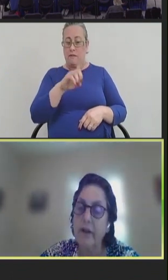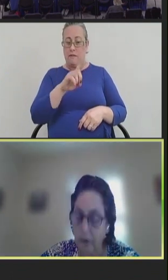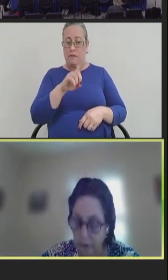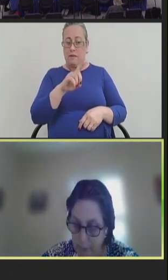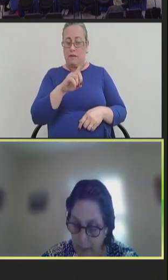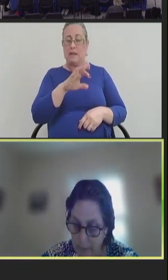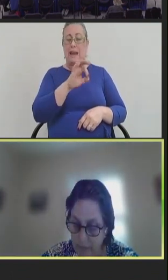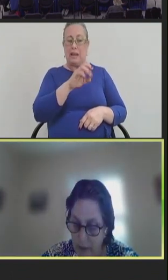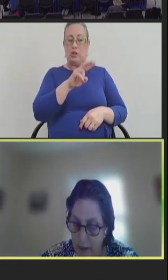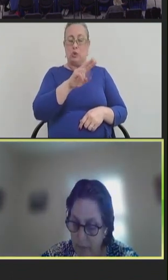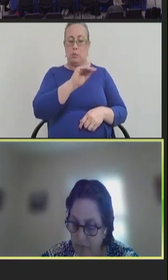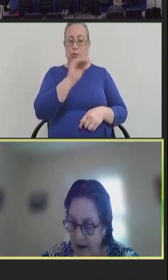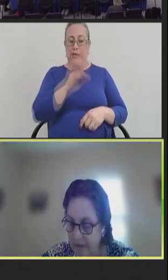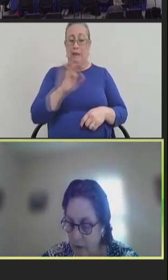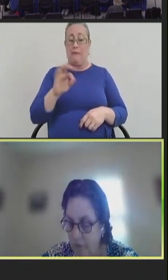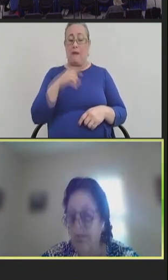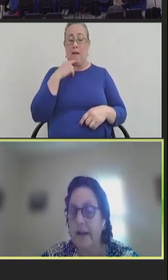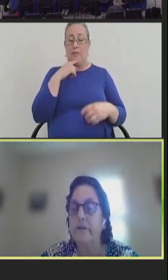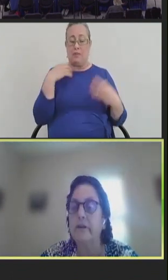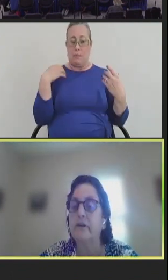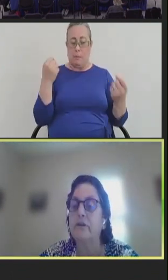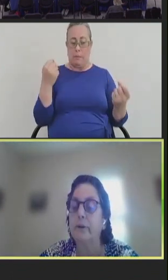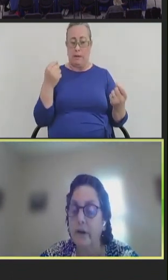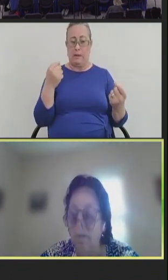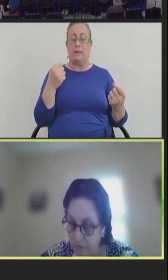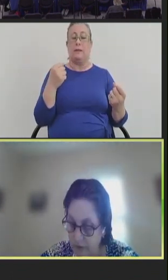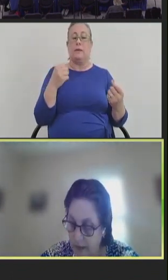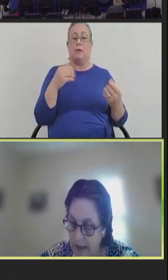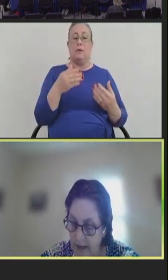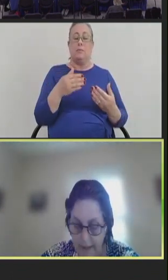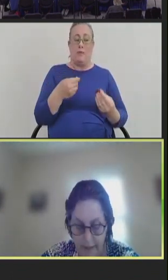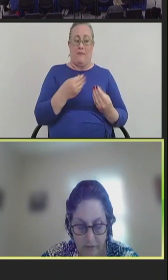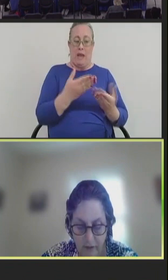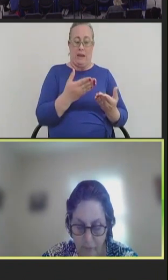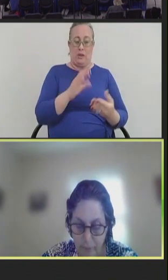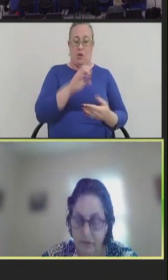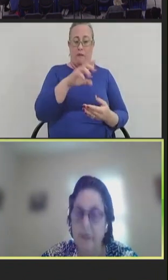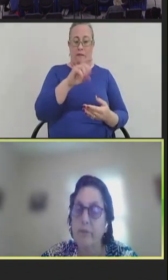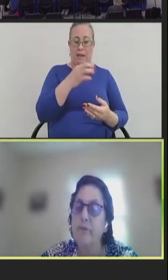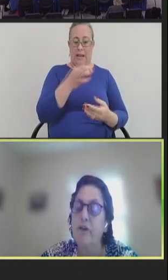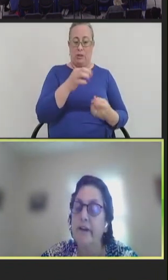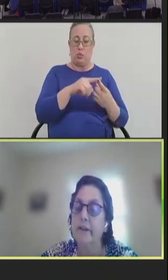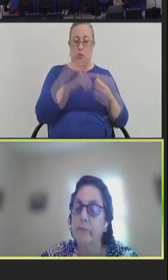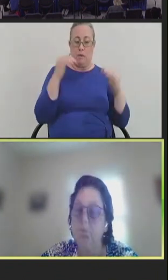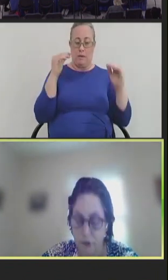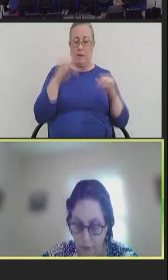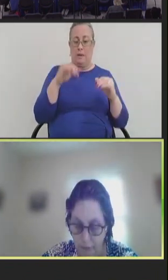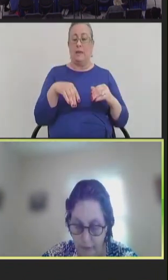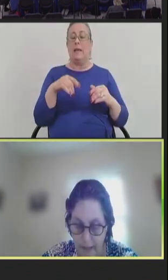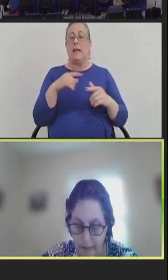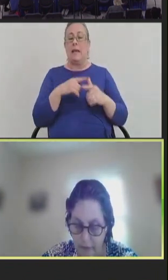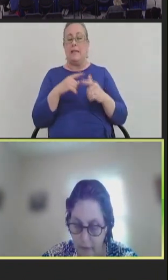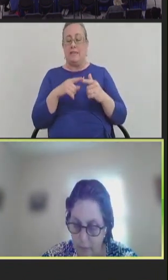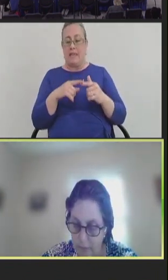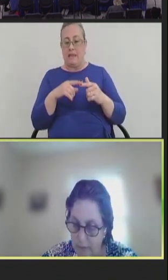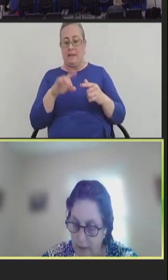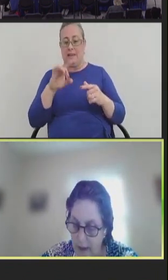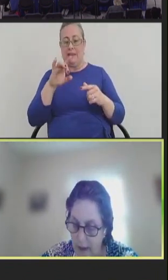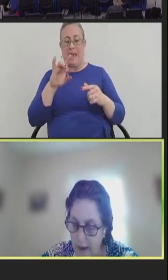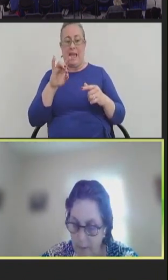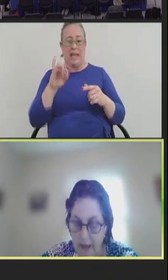93% of the health departments provided COVID-19 to adults, and 87% provided them to children and